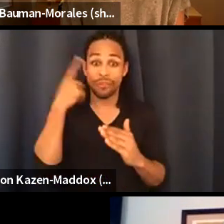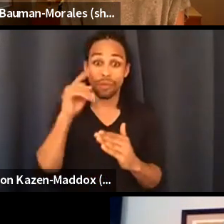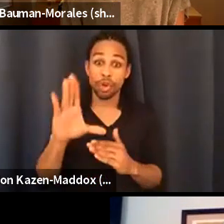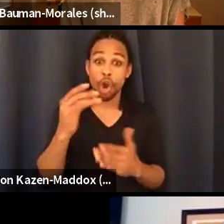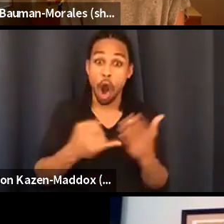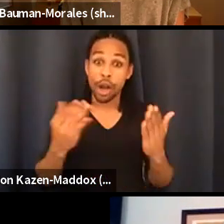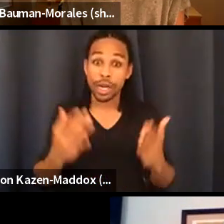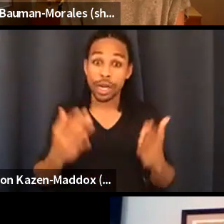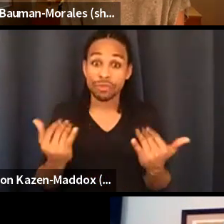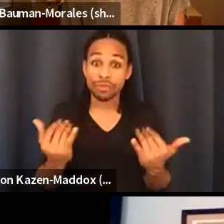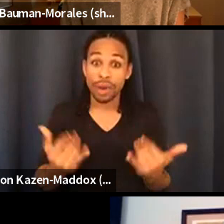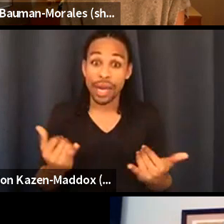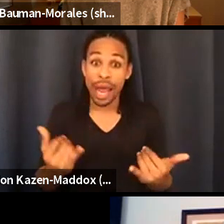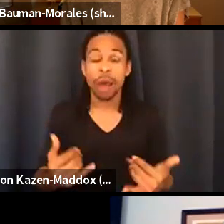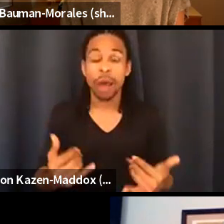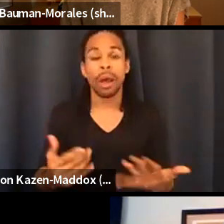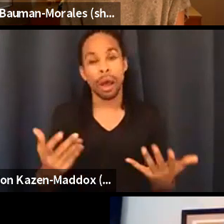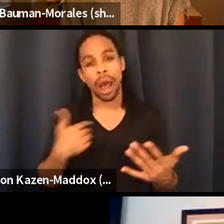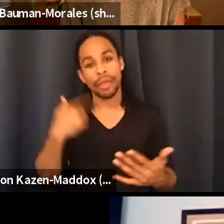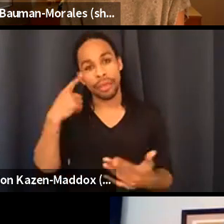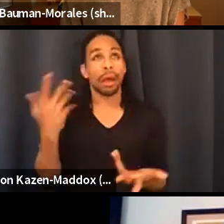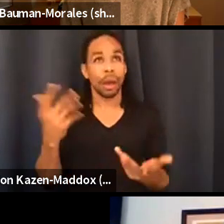dream this up together. But